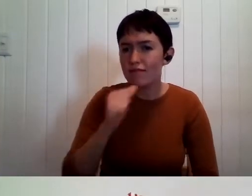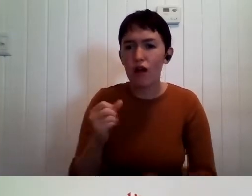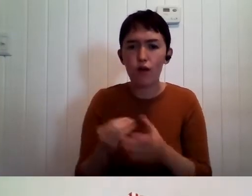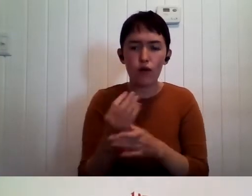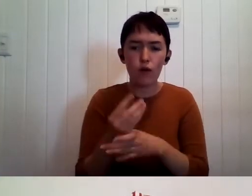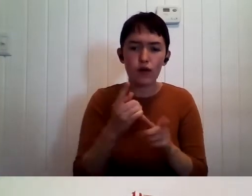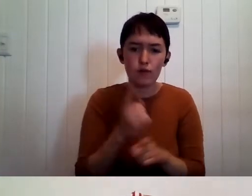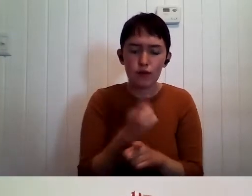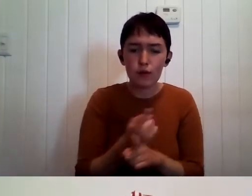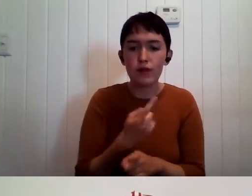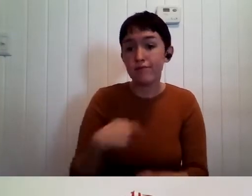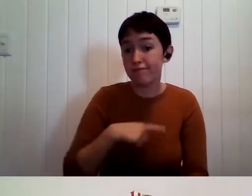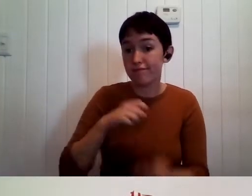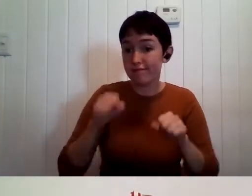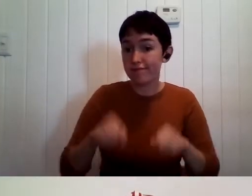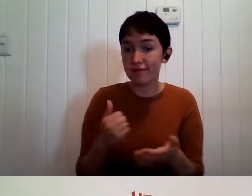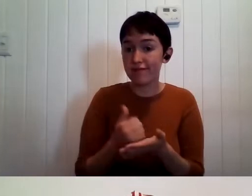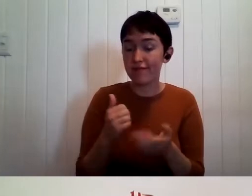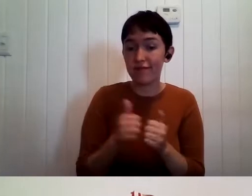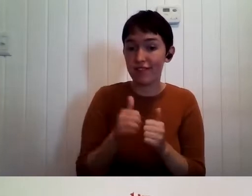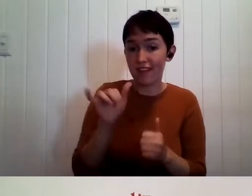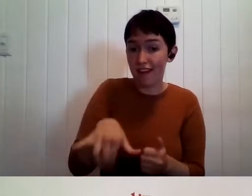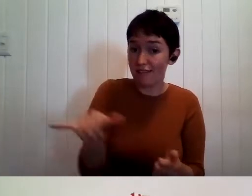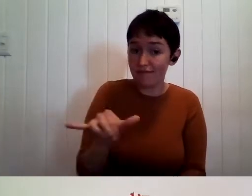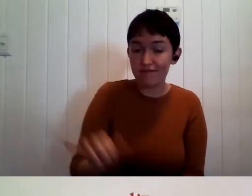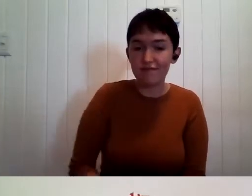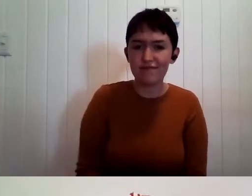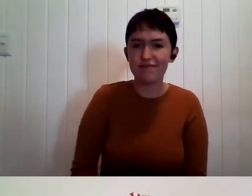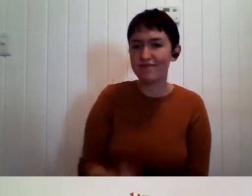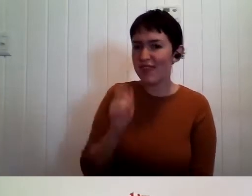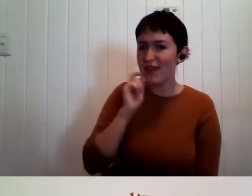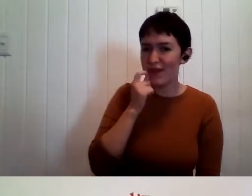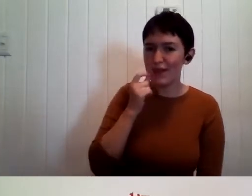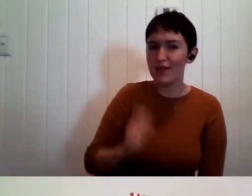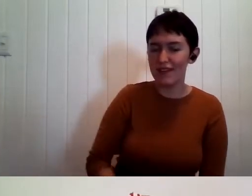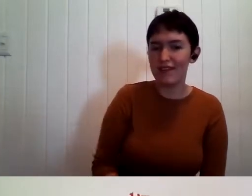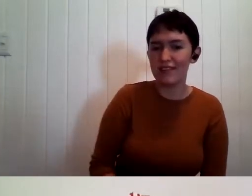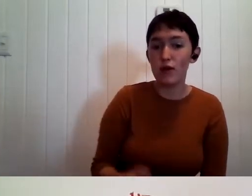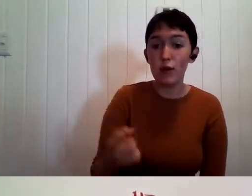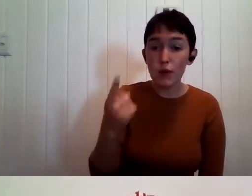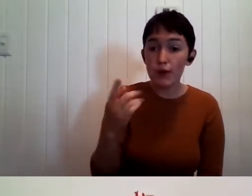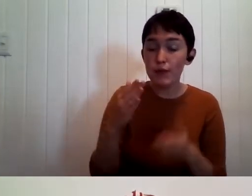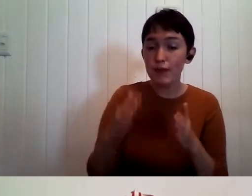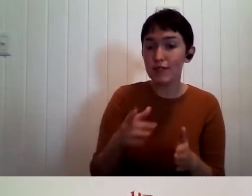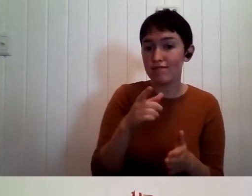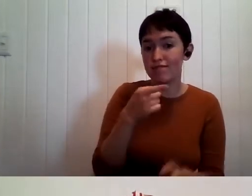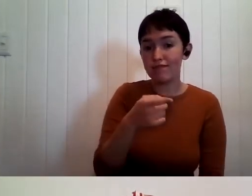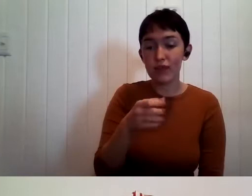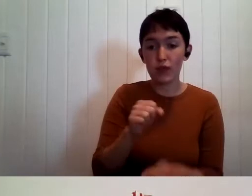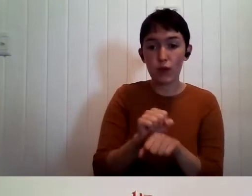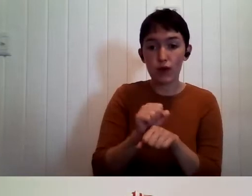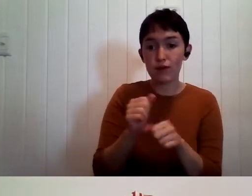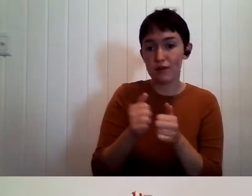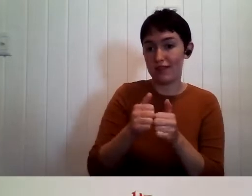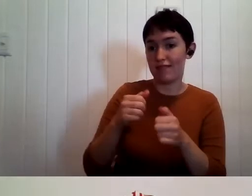products that help with that too. Very cool. So one of the people who works for Skype a Scientist also works for another